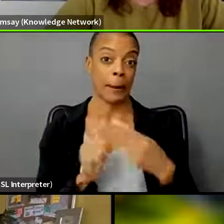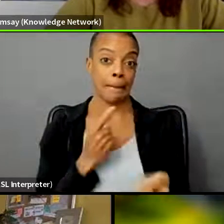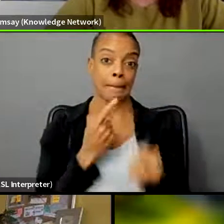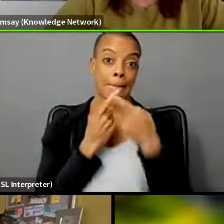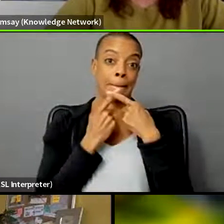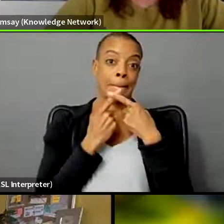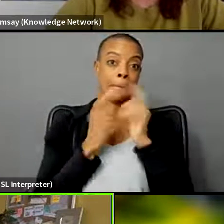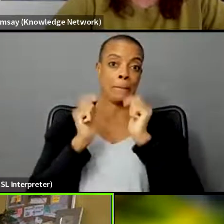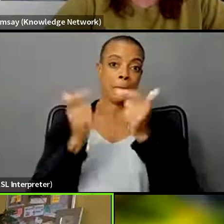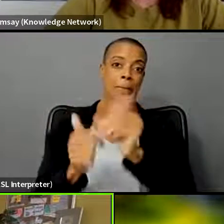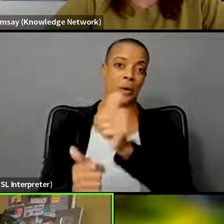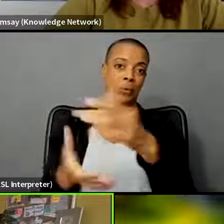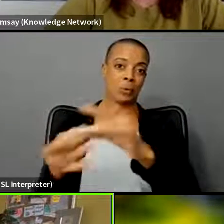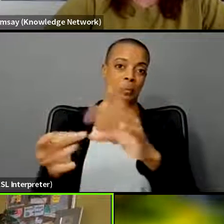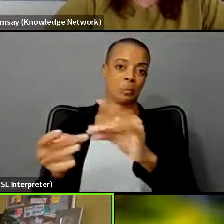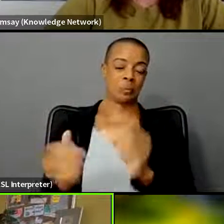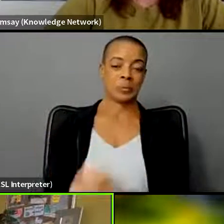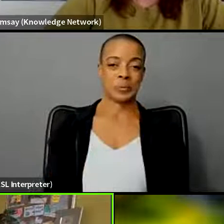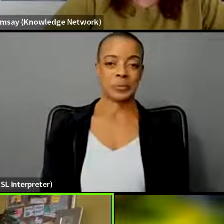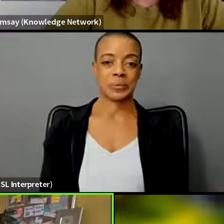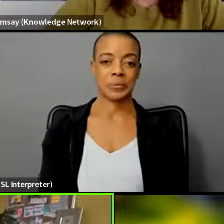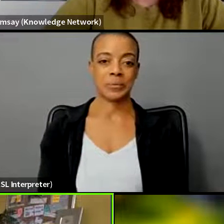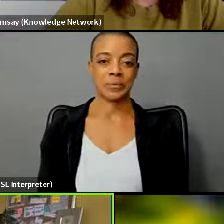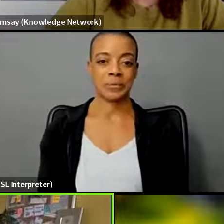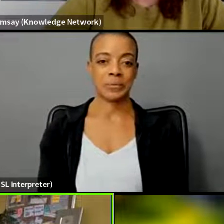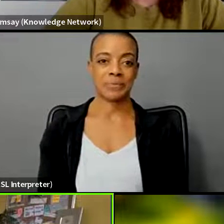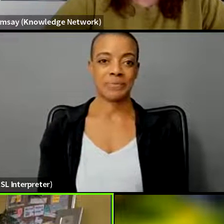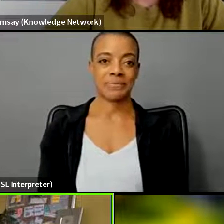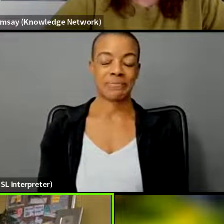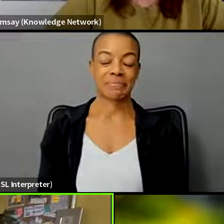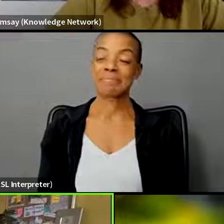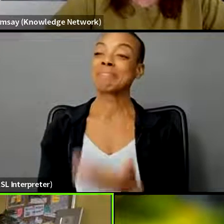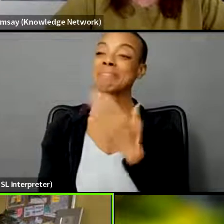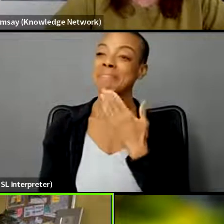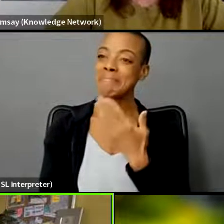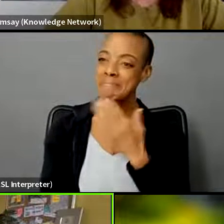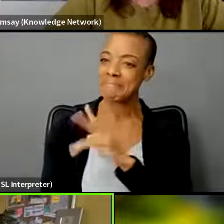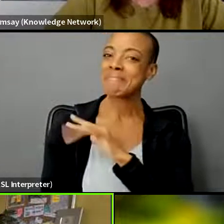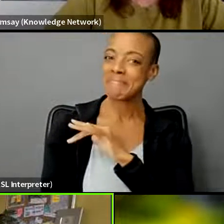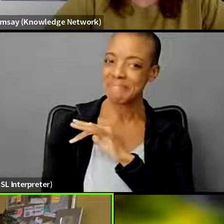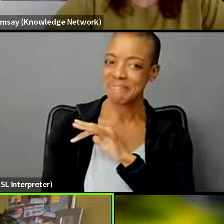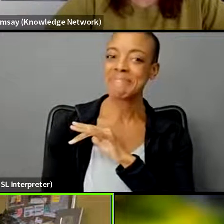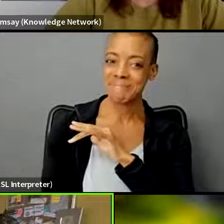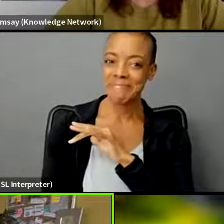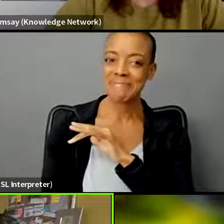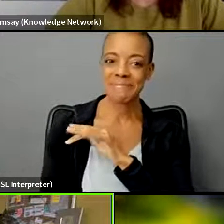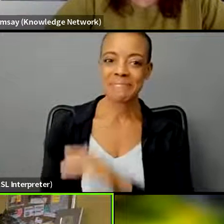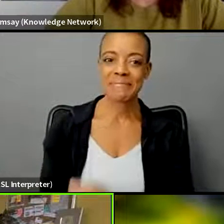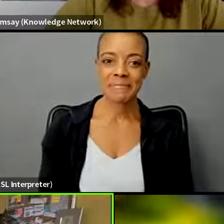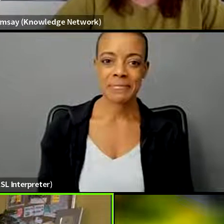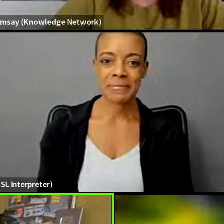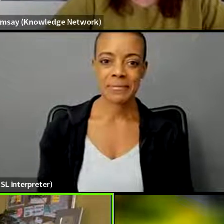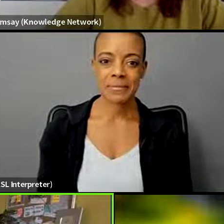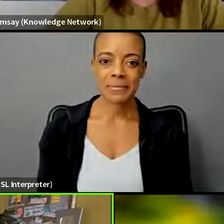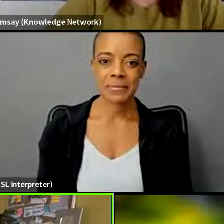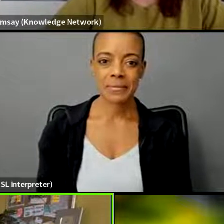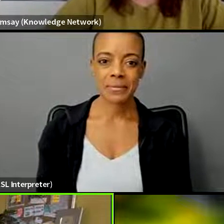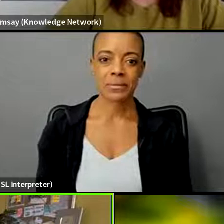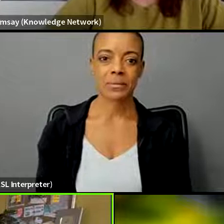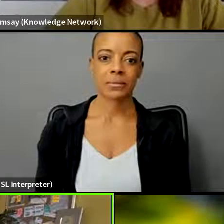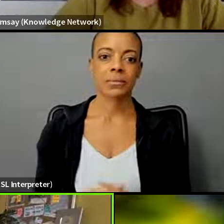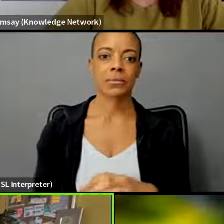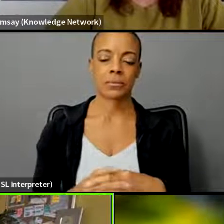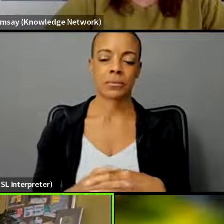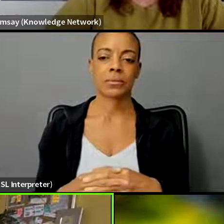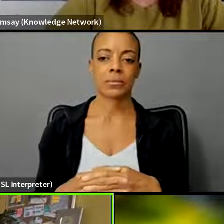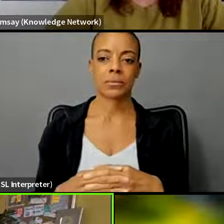yeah. Yeah, thanks so much, Patrice. And I'm already hearing some really cool insights as to just the various different kinds of relationships that